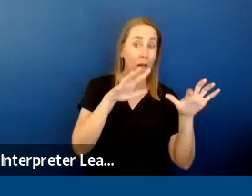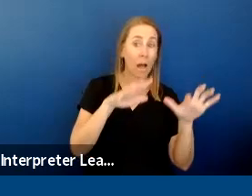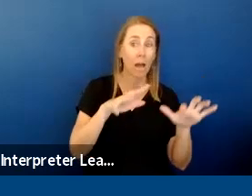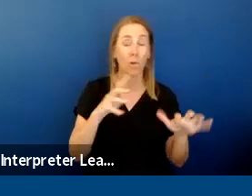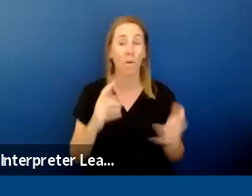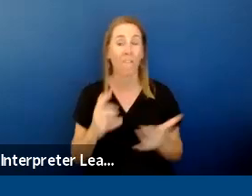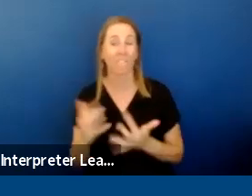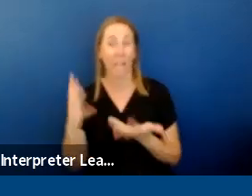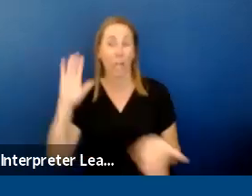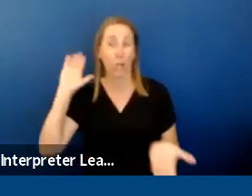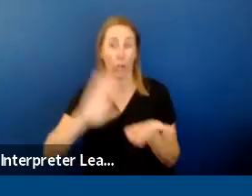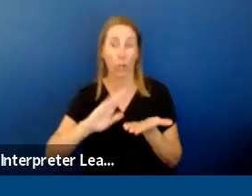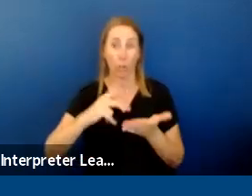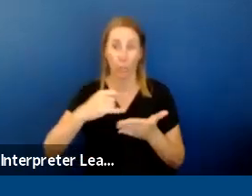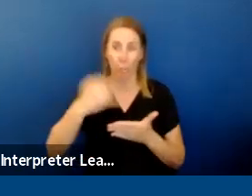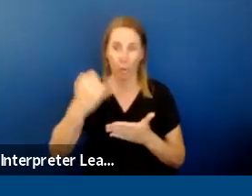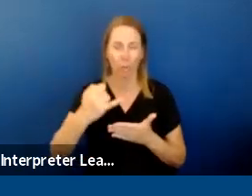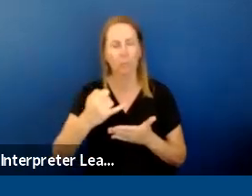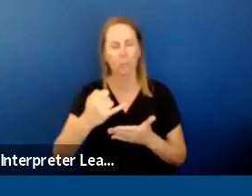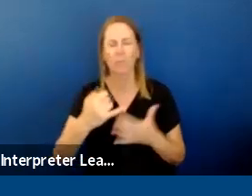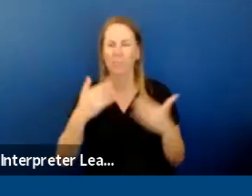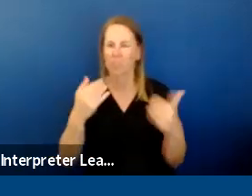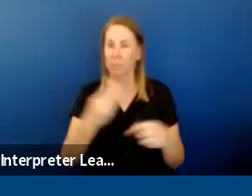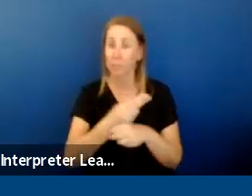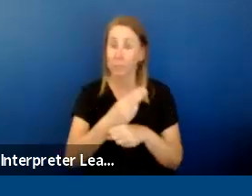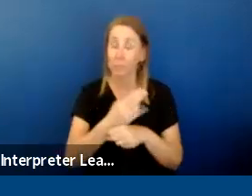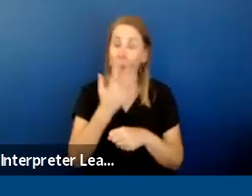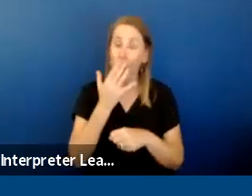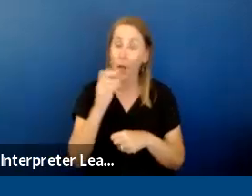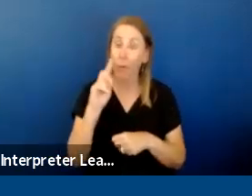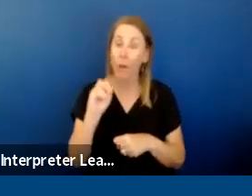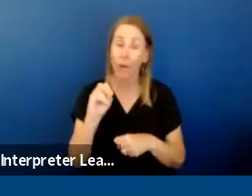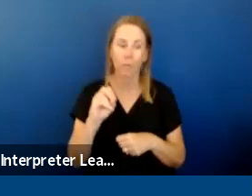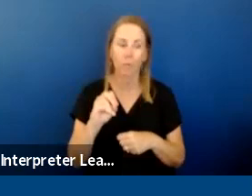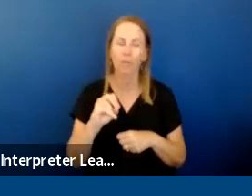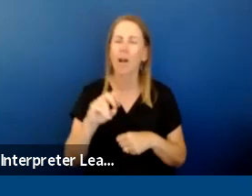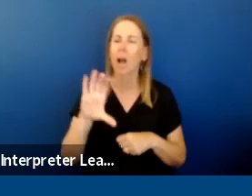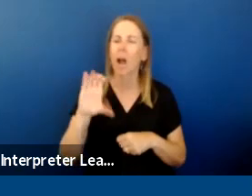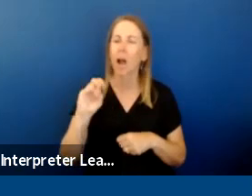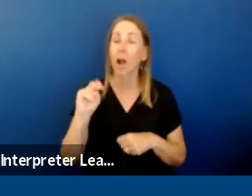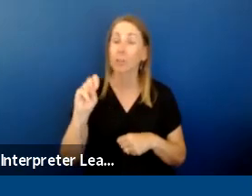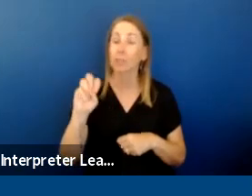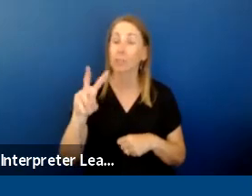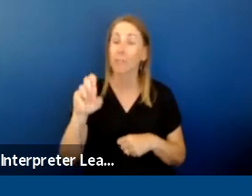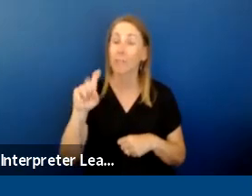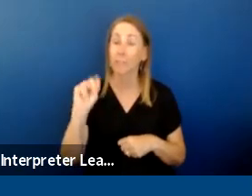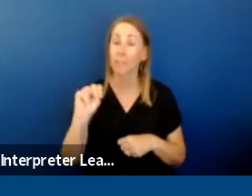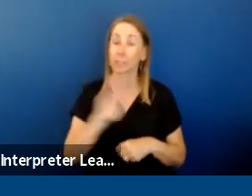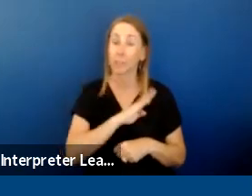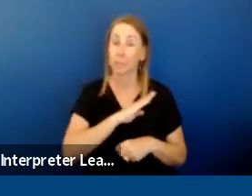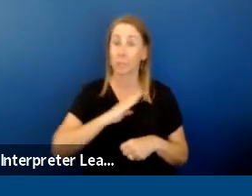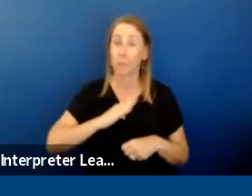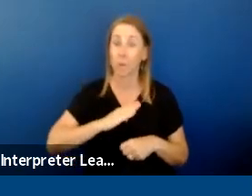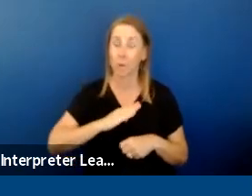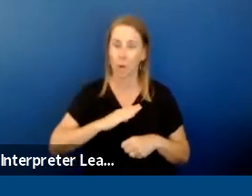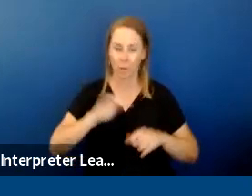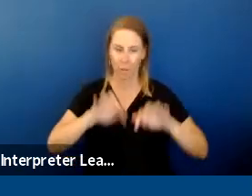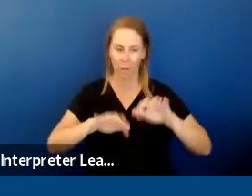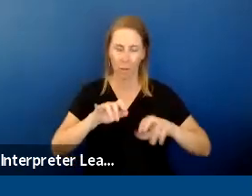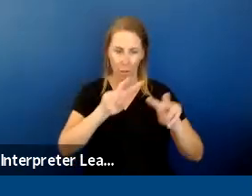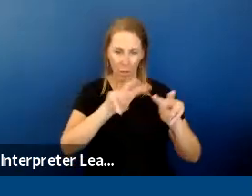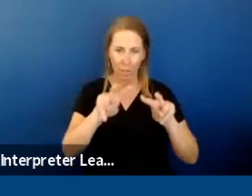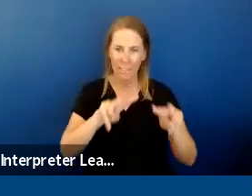doing. I'll mention that the state legislature has released funds, grant funding, to